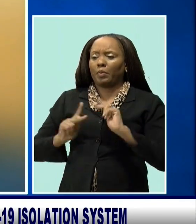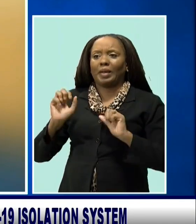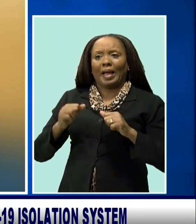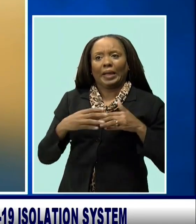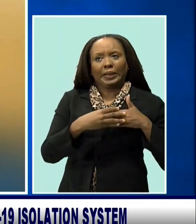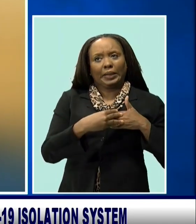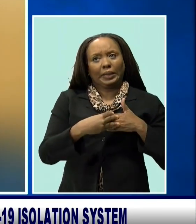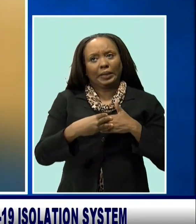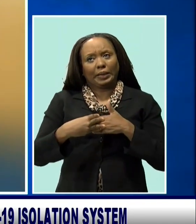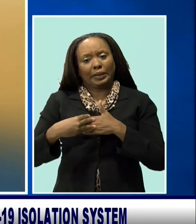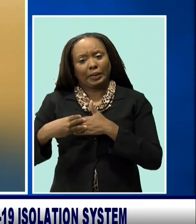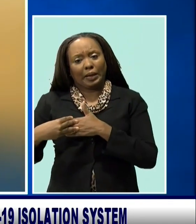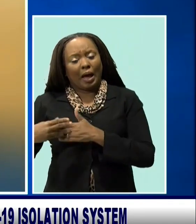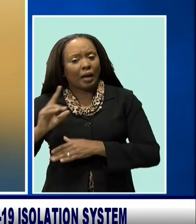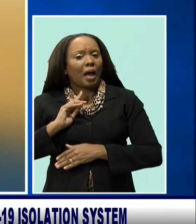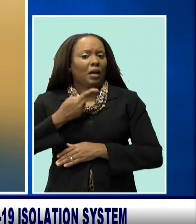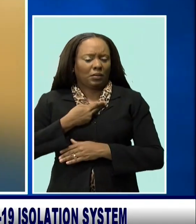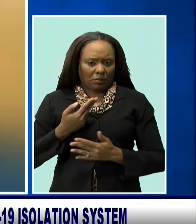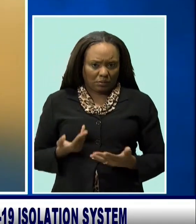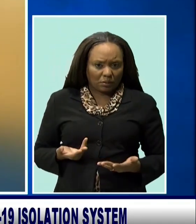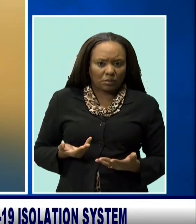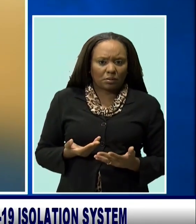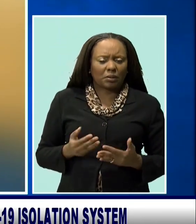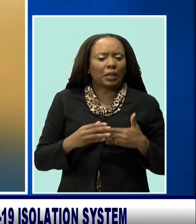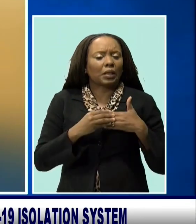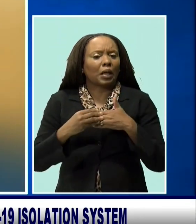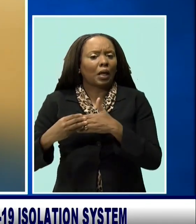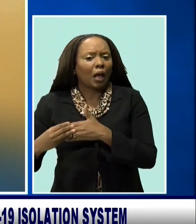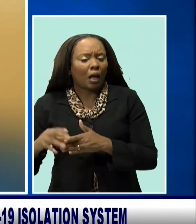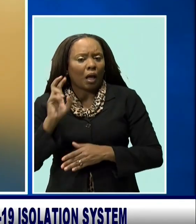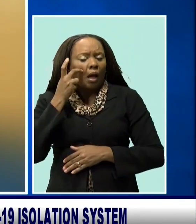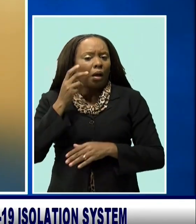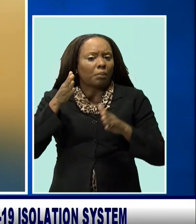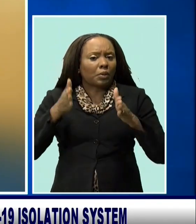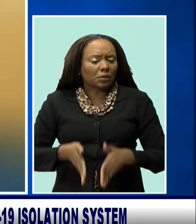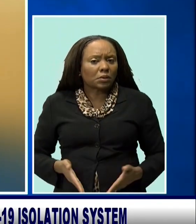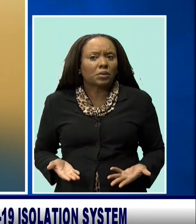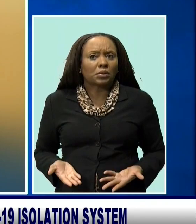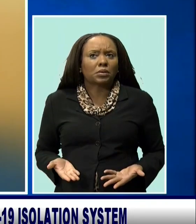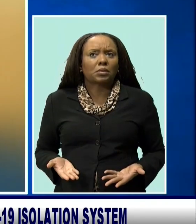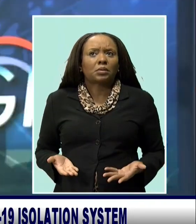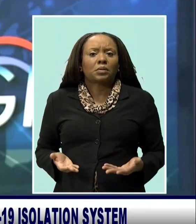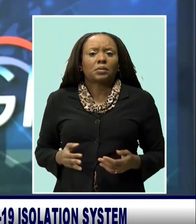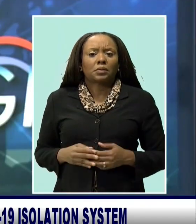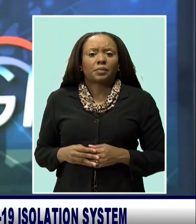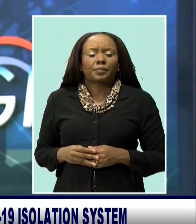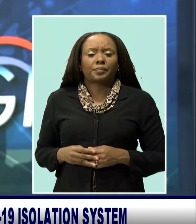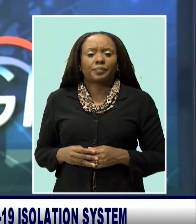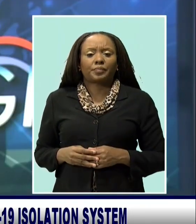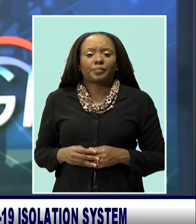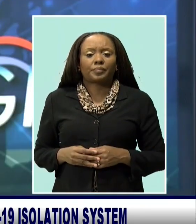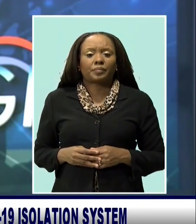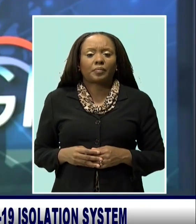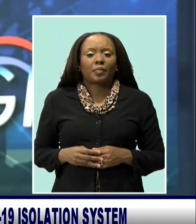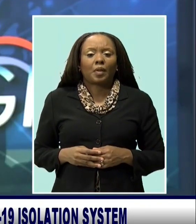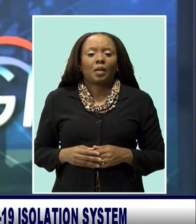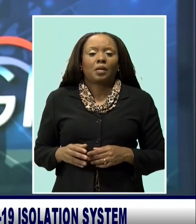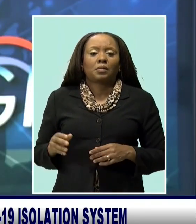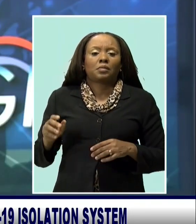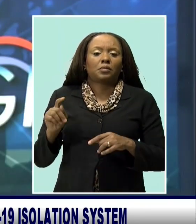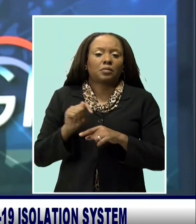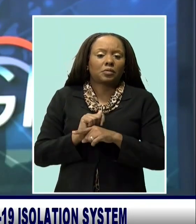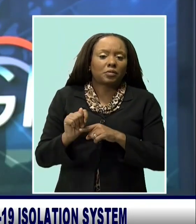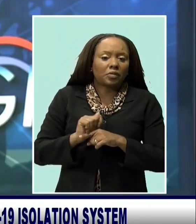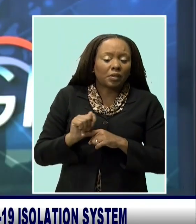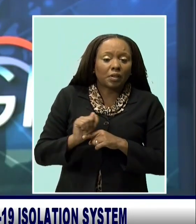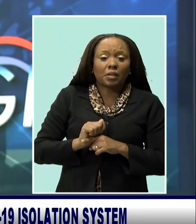that are required to guide a blind person around an area. She adds, along with